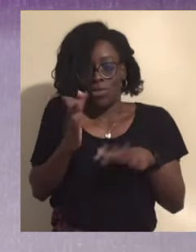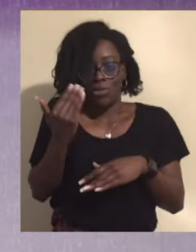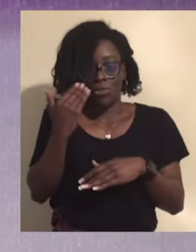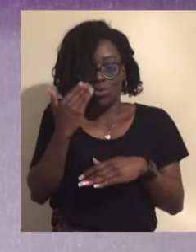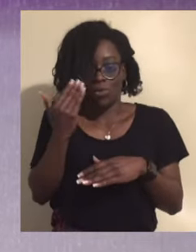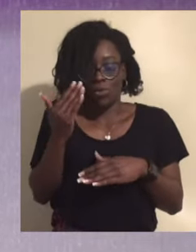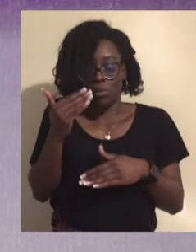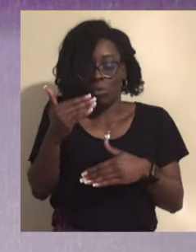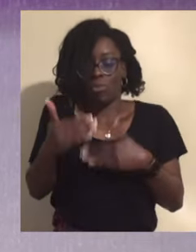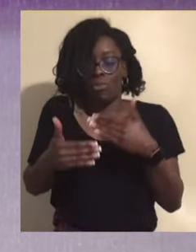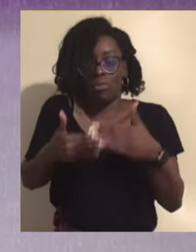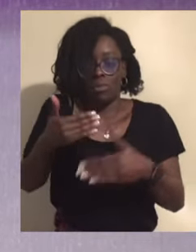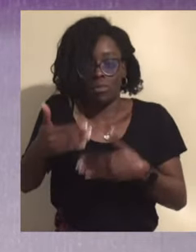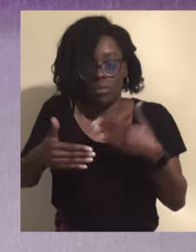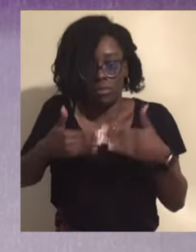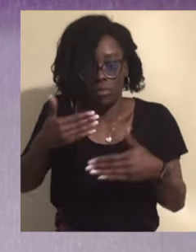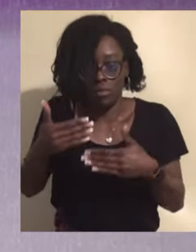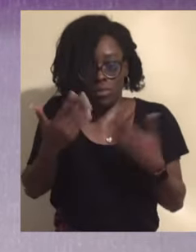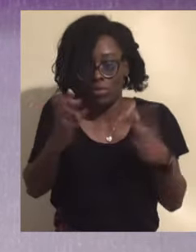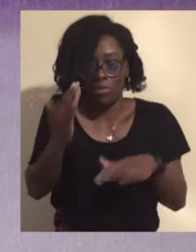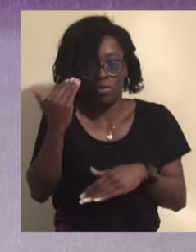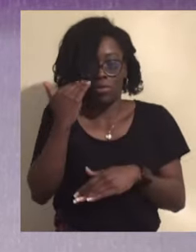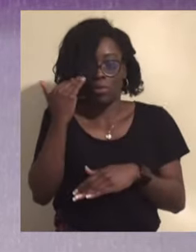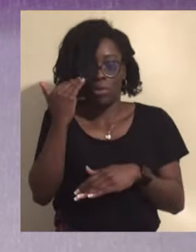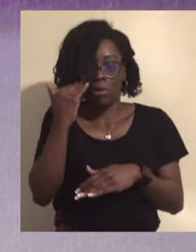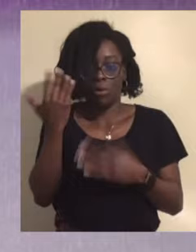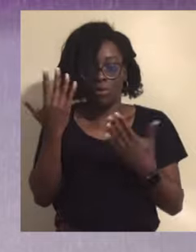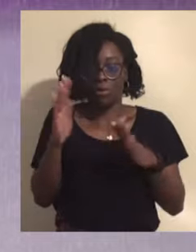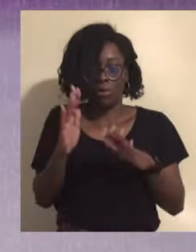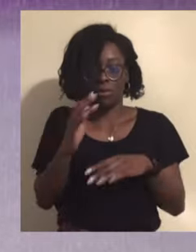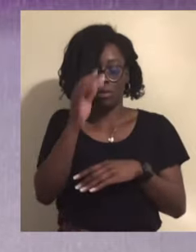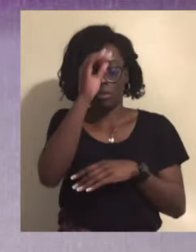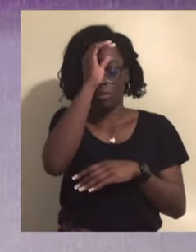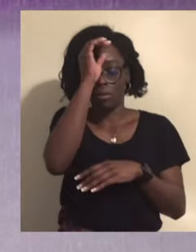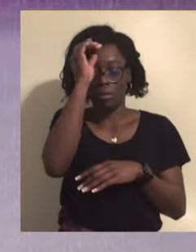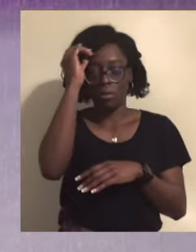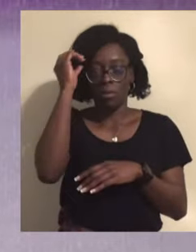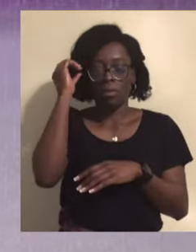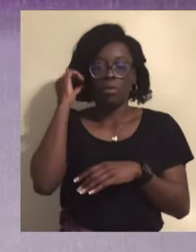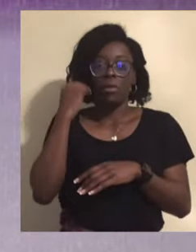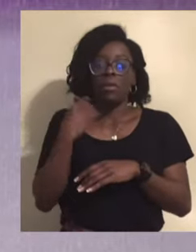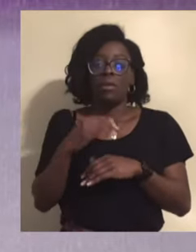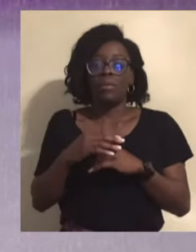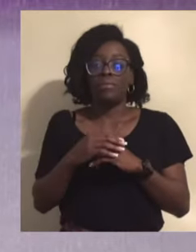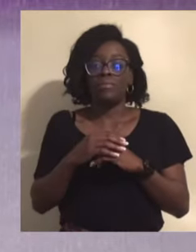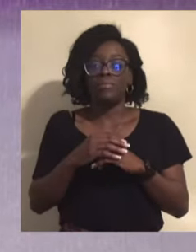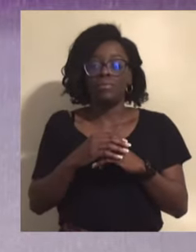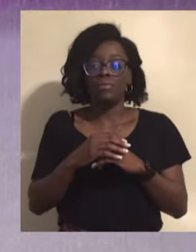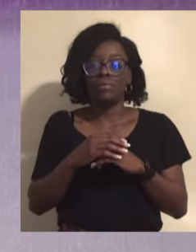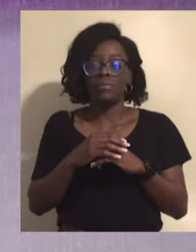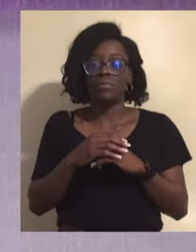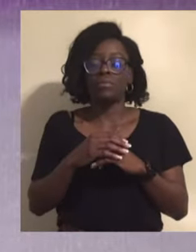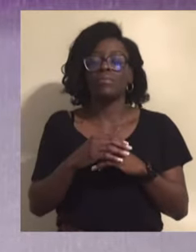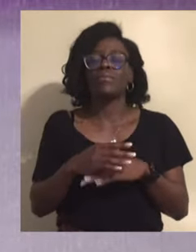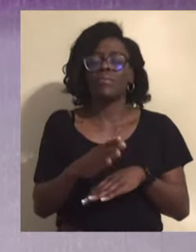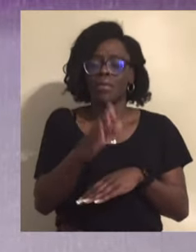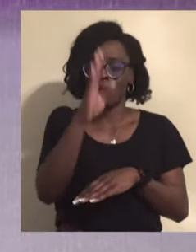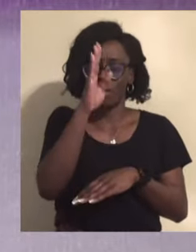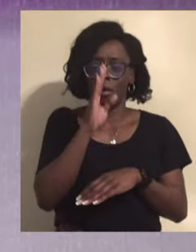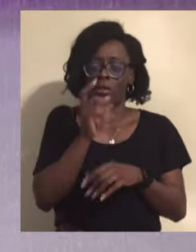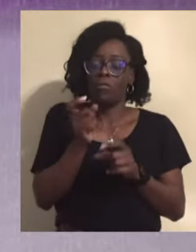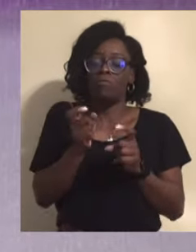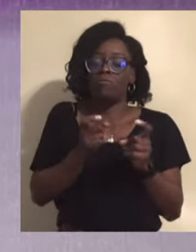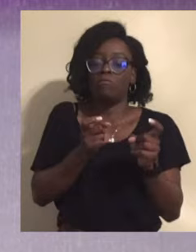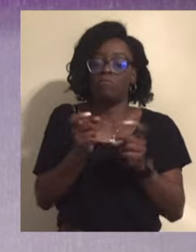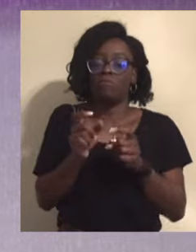take. And God began to deal with Noah in a way that he could start construction